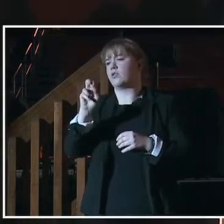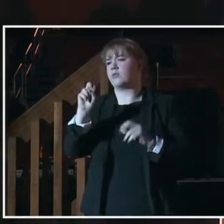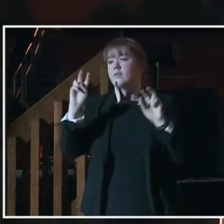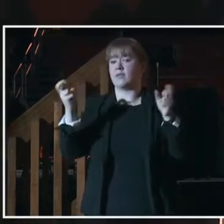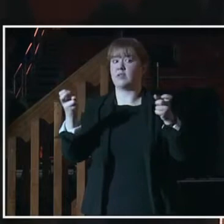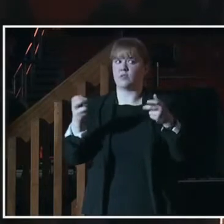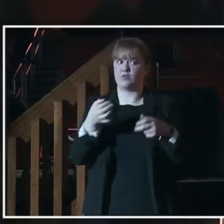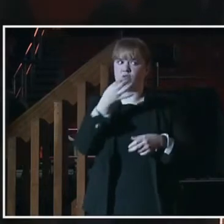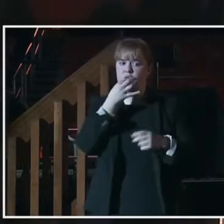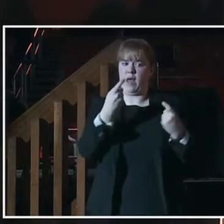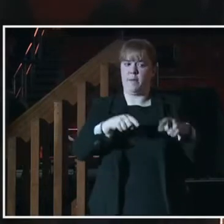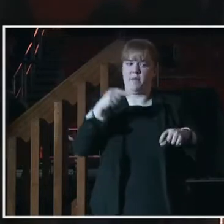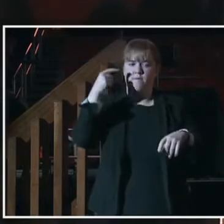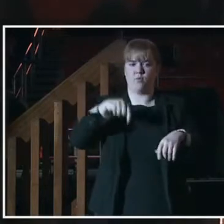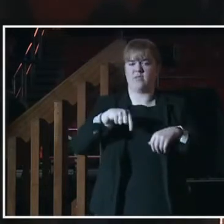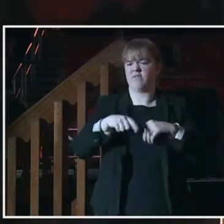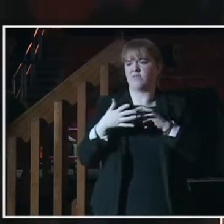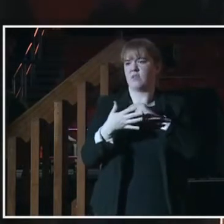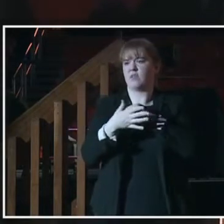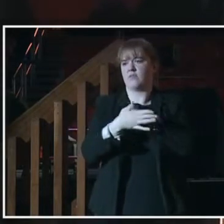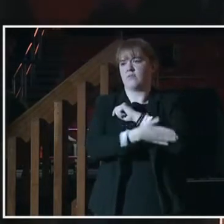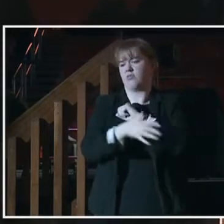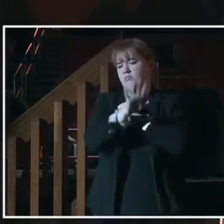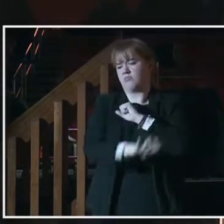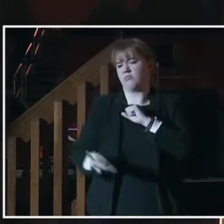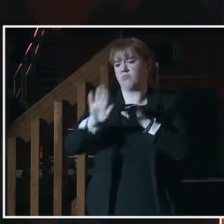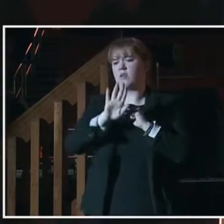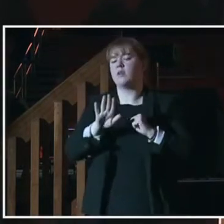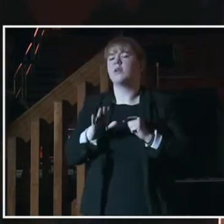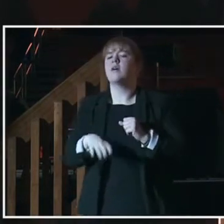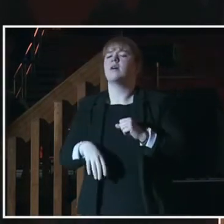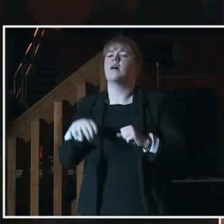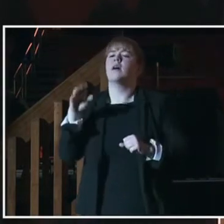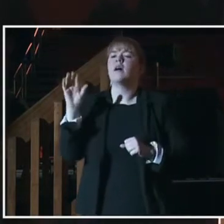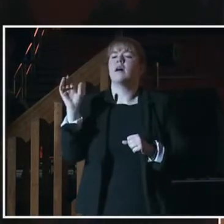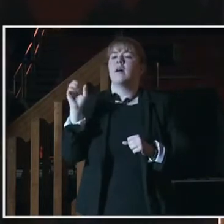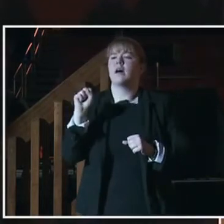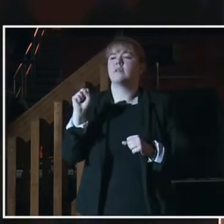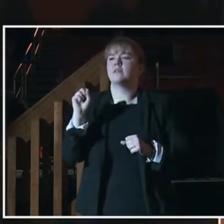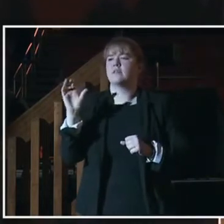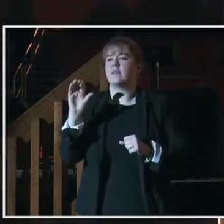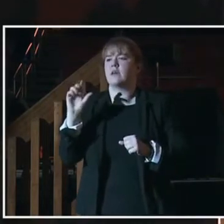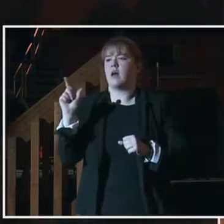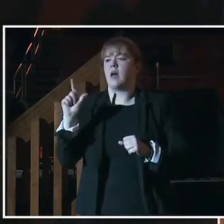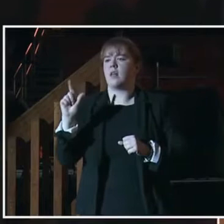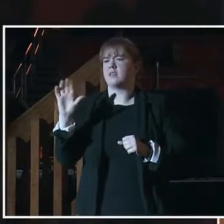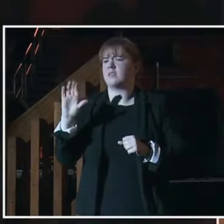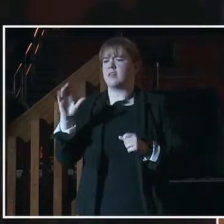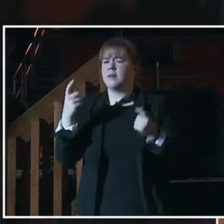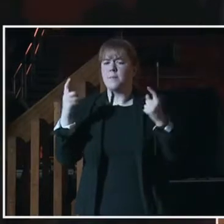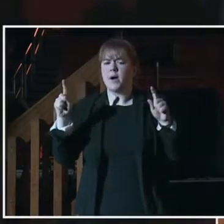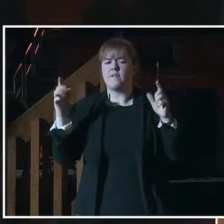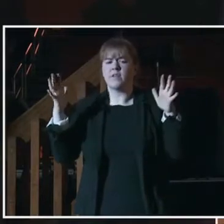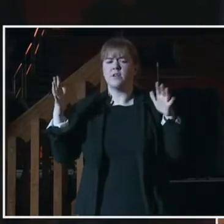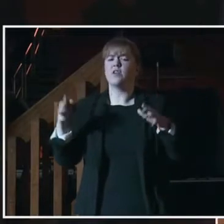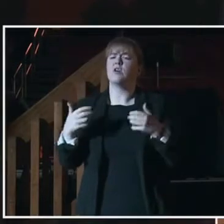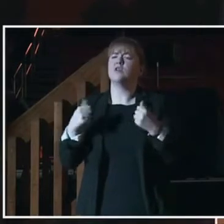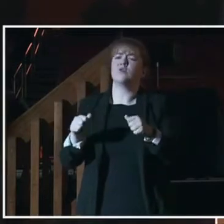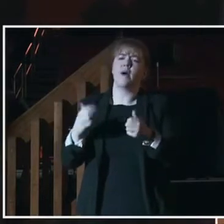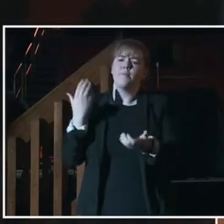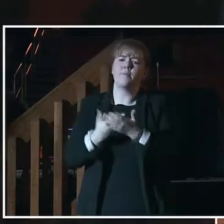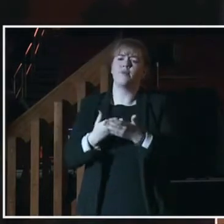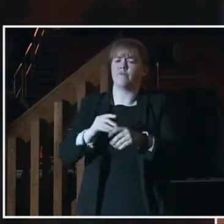country. And he's talking about what SCLC has accomplished. He's trying to prove the impact of the